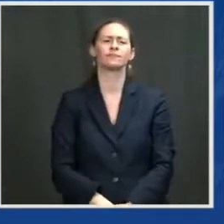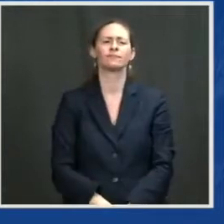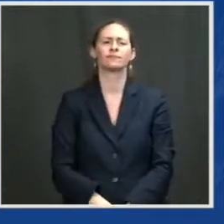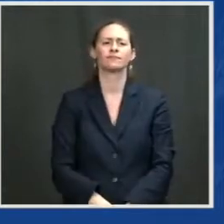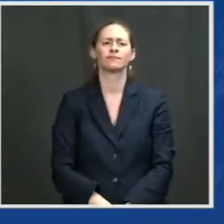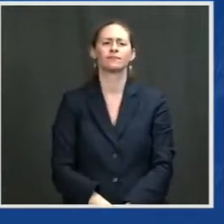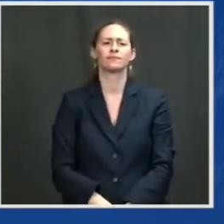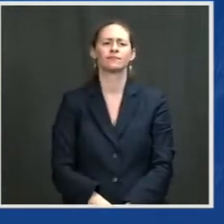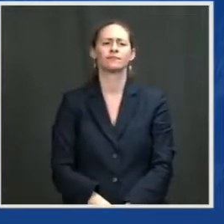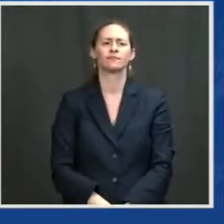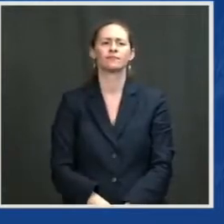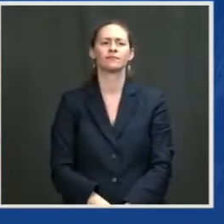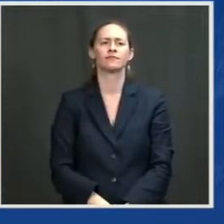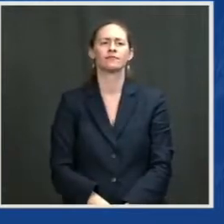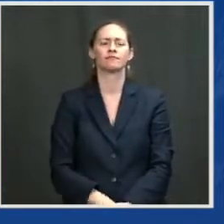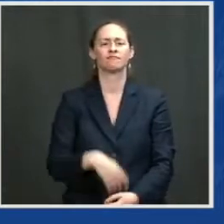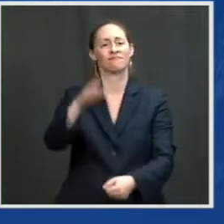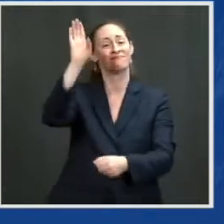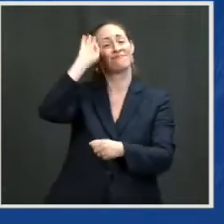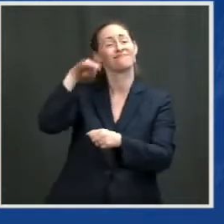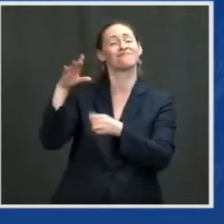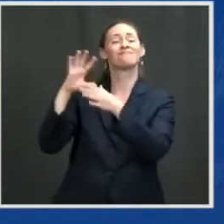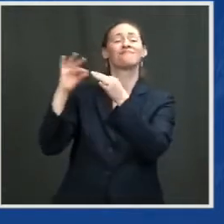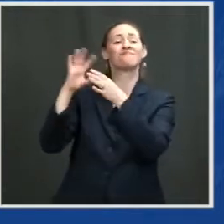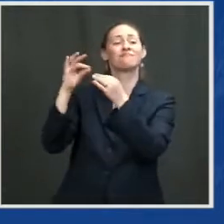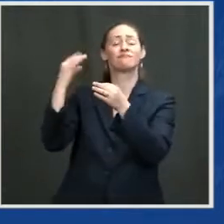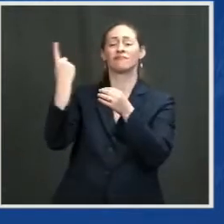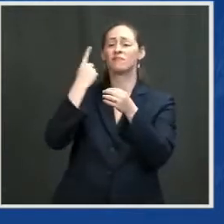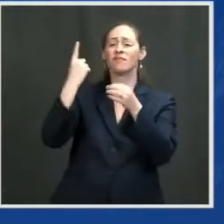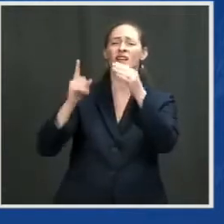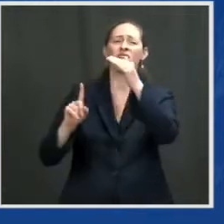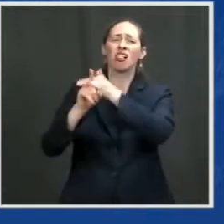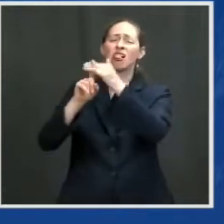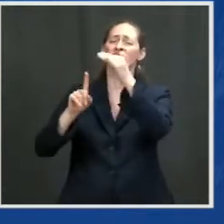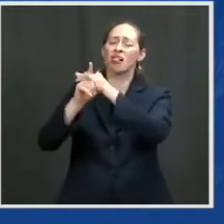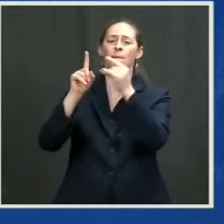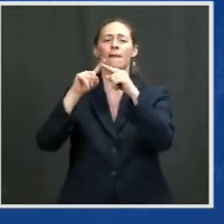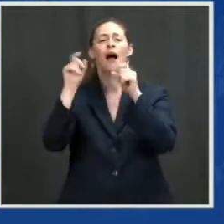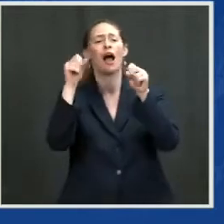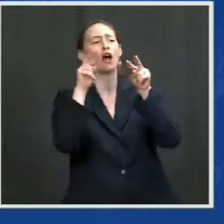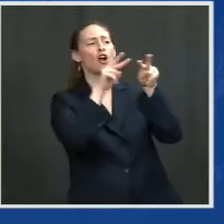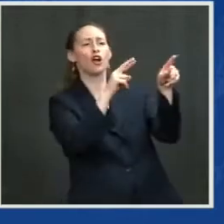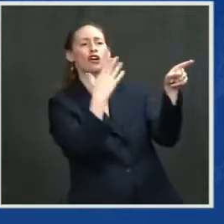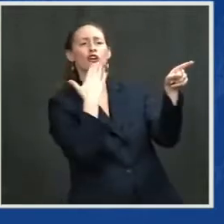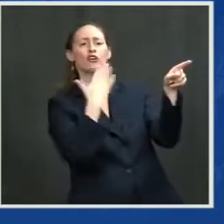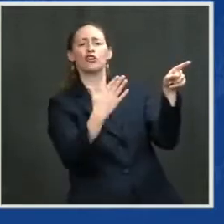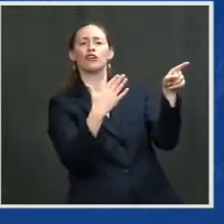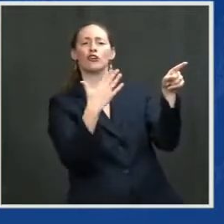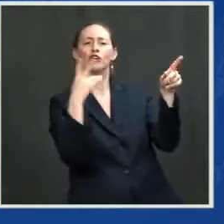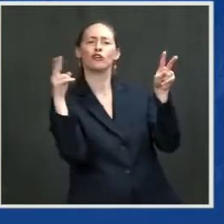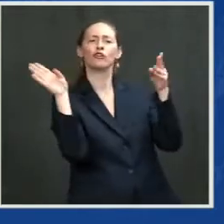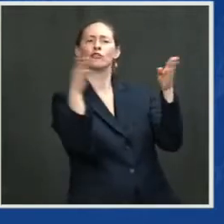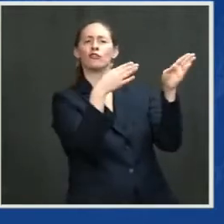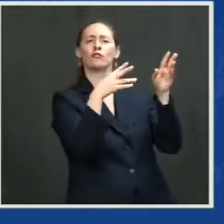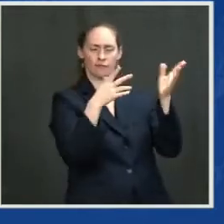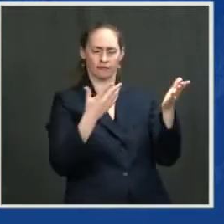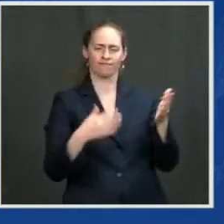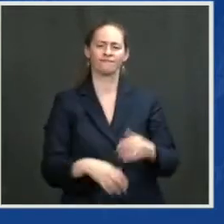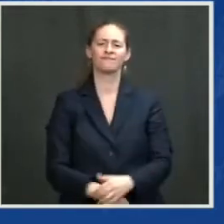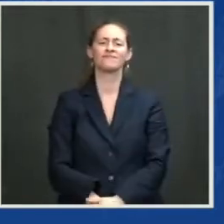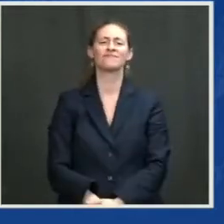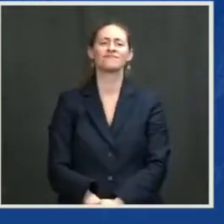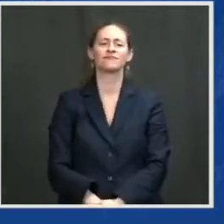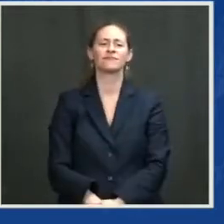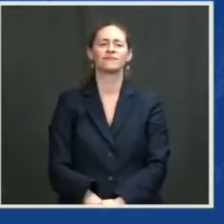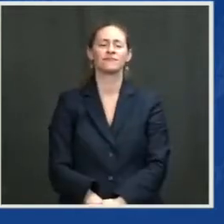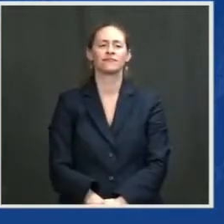hard enough for it. Well, one of the things that this crisis, in terms of the health crisis of COVID, has shown us is that that